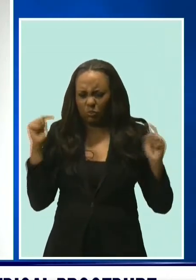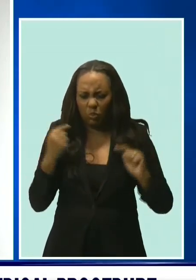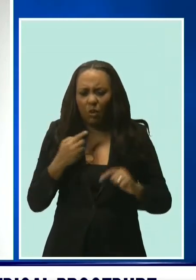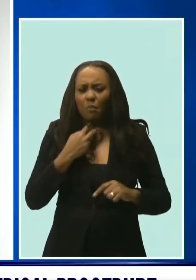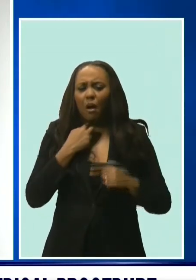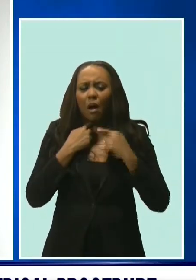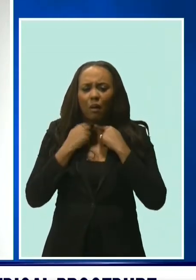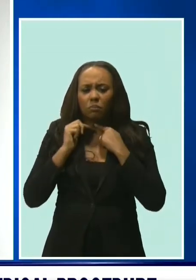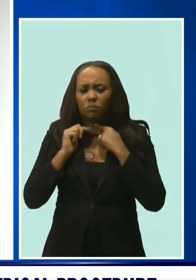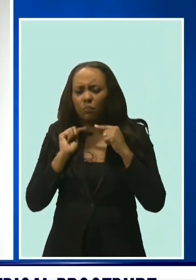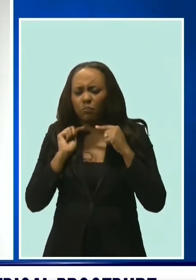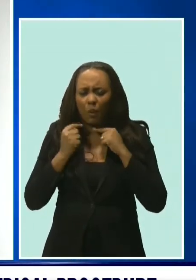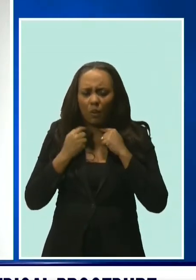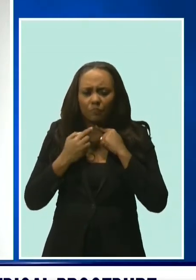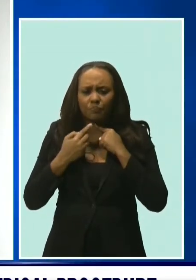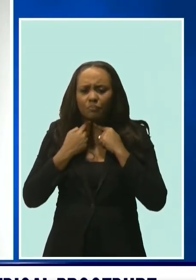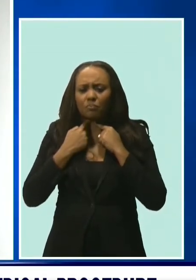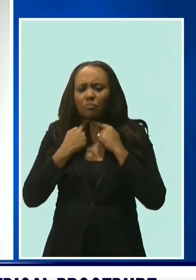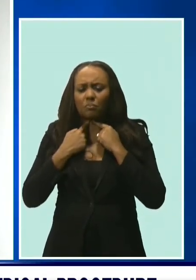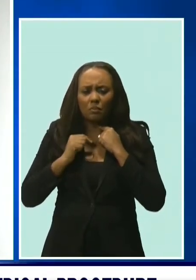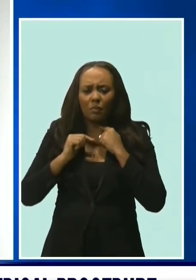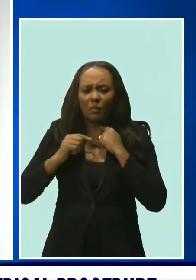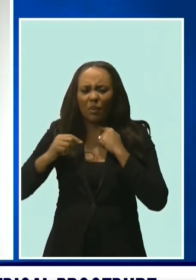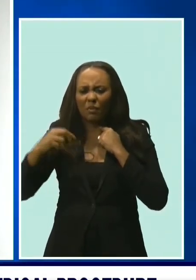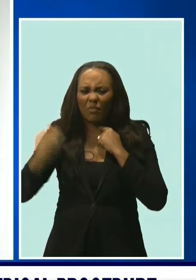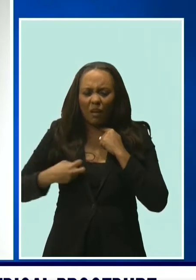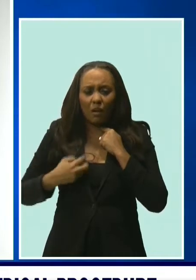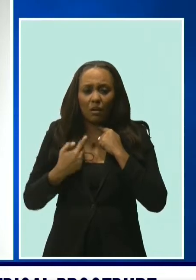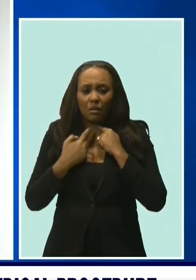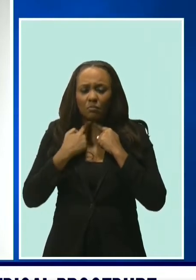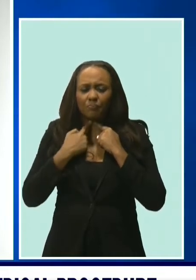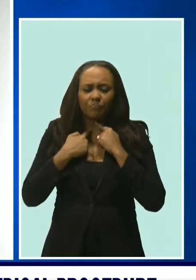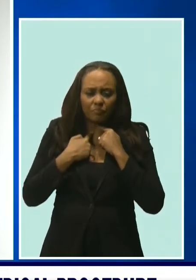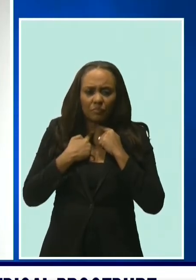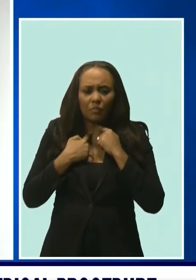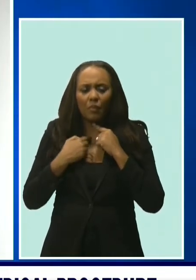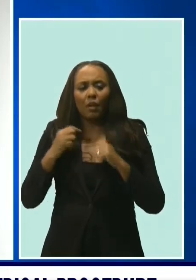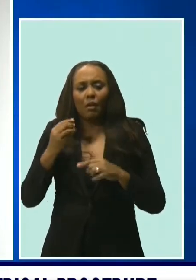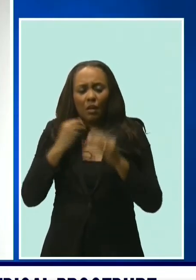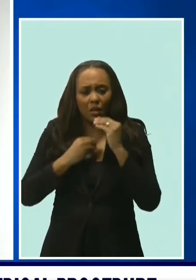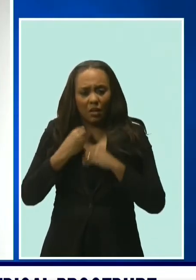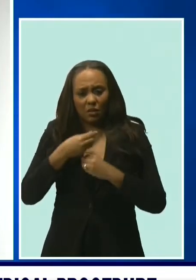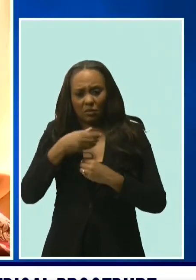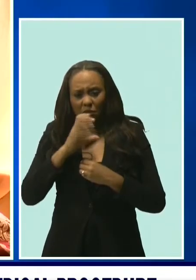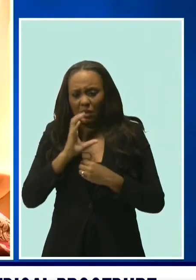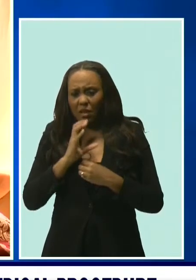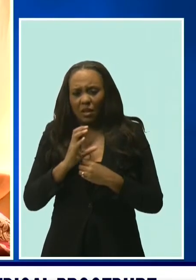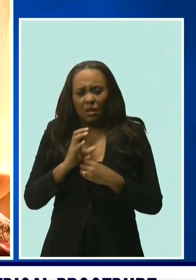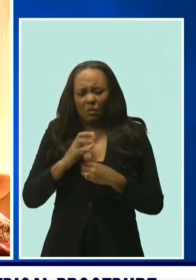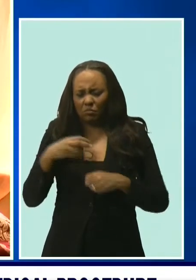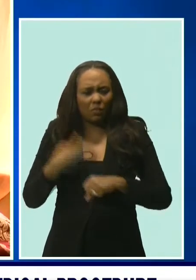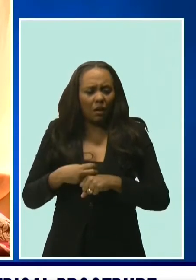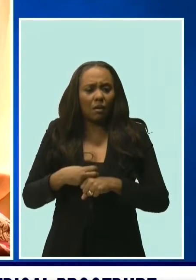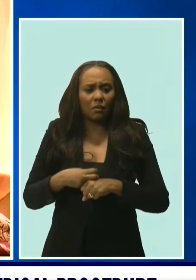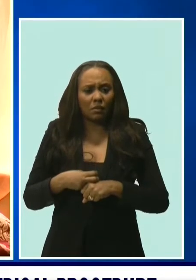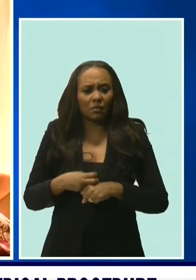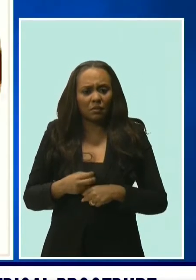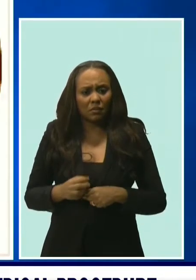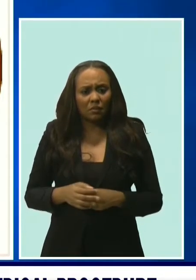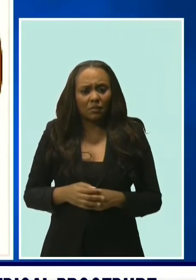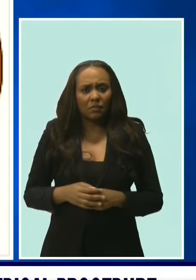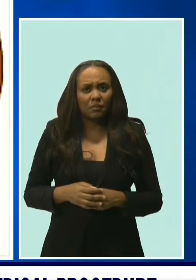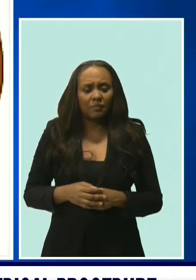and customers. The action comes on the heels of last month's freak accident when fish vendor Rita Sissy Hunt lost her life.